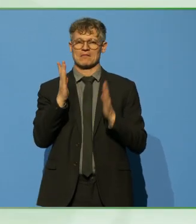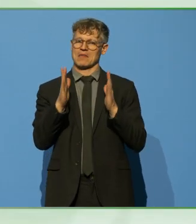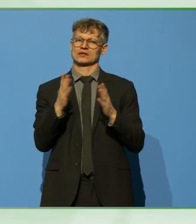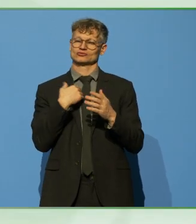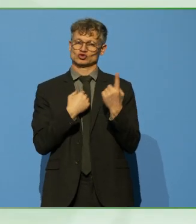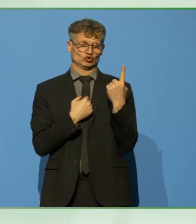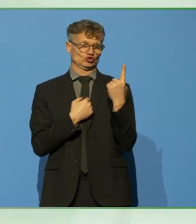an accessible with